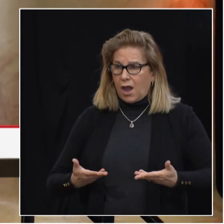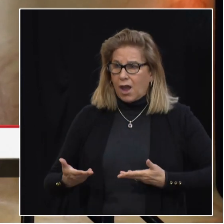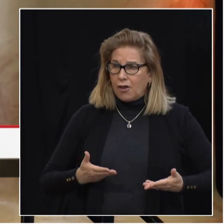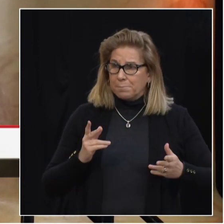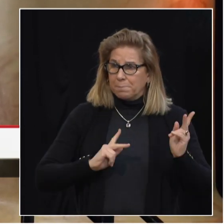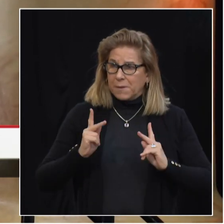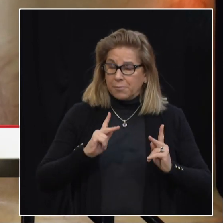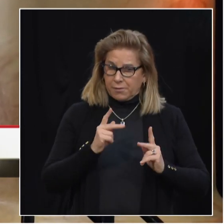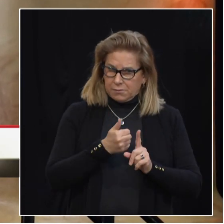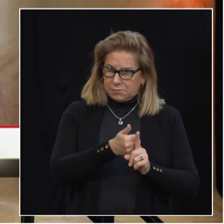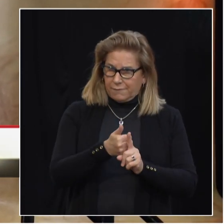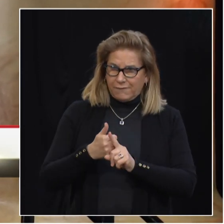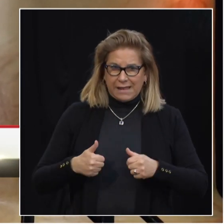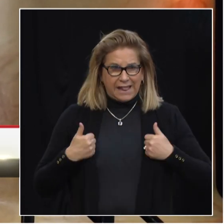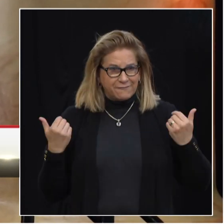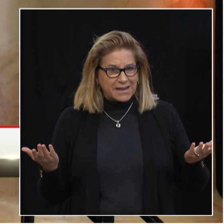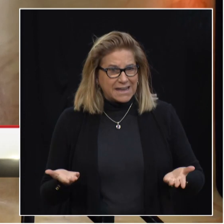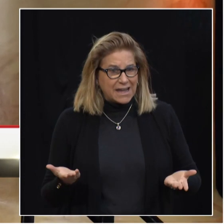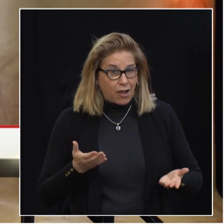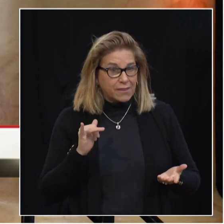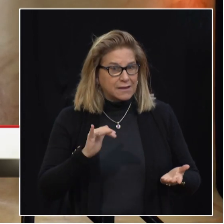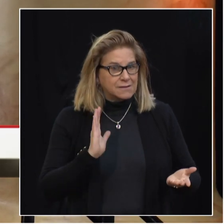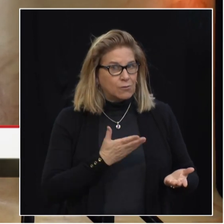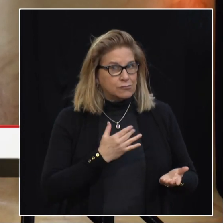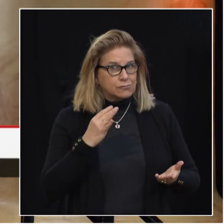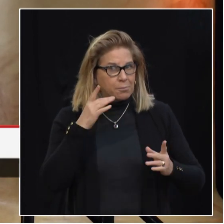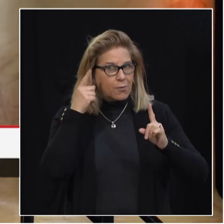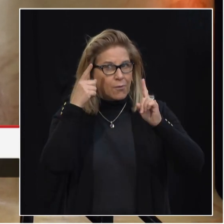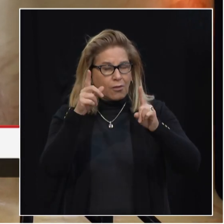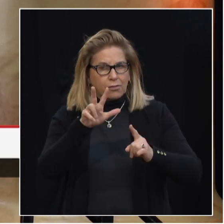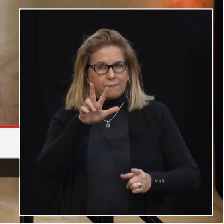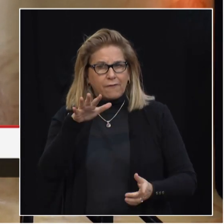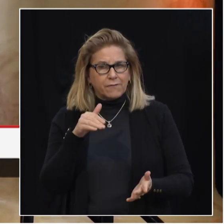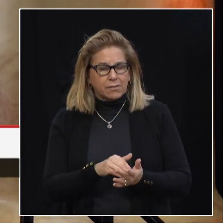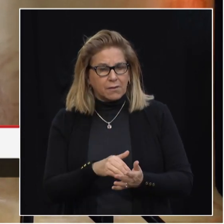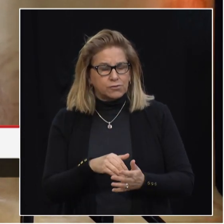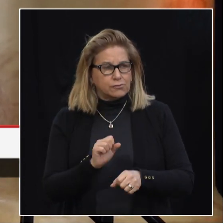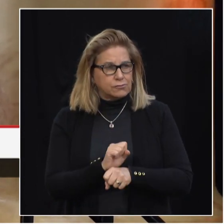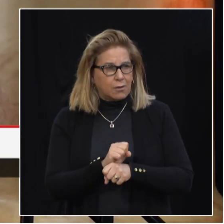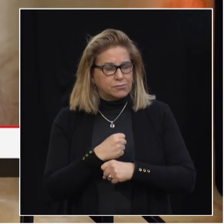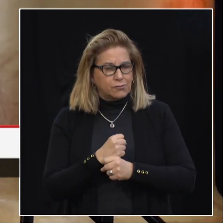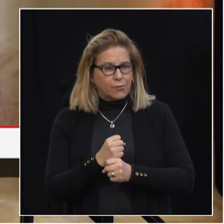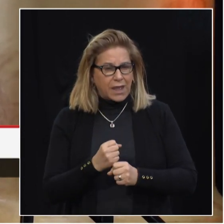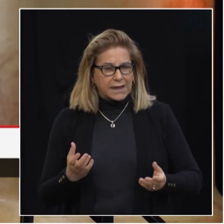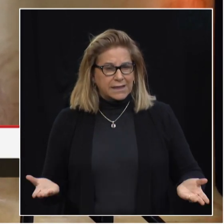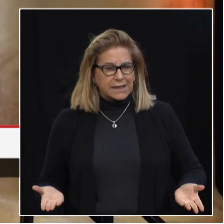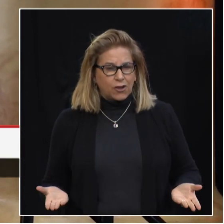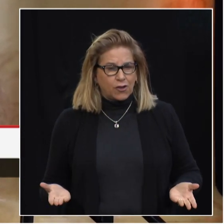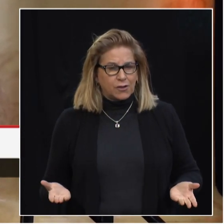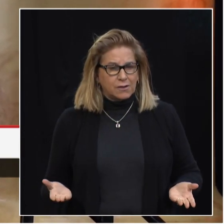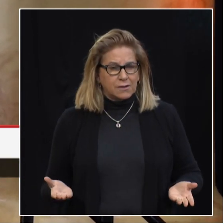done. That's what we're here for. I see you, DOES. I didn't see you over there.